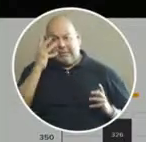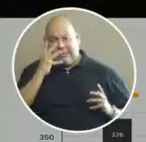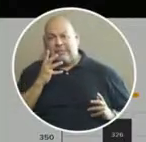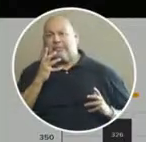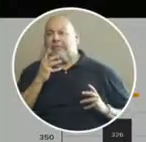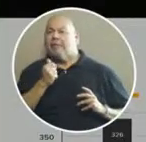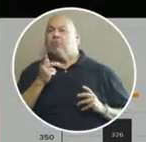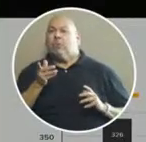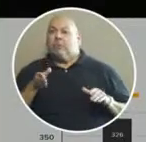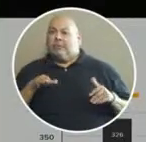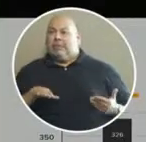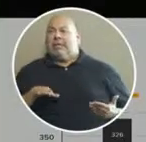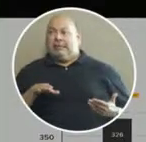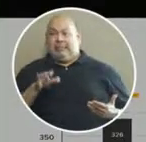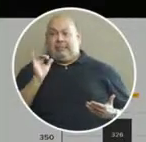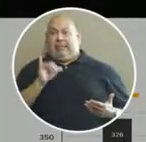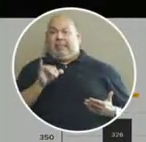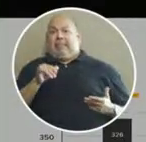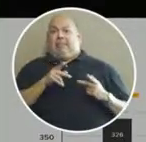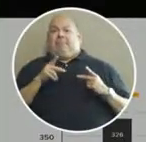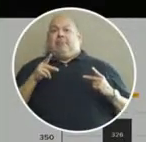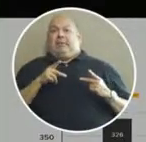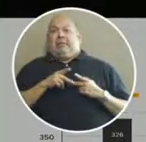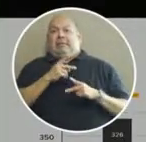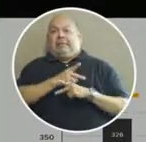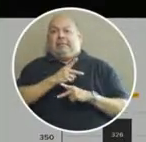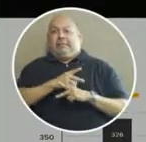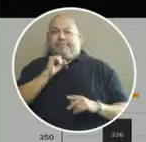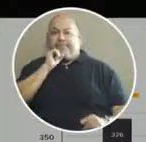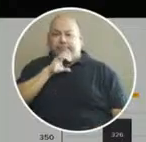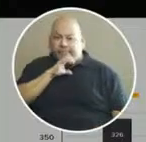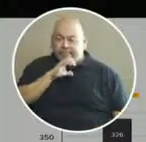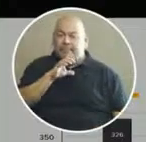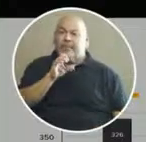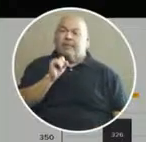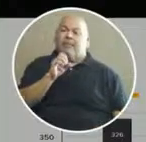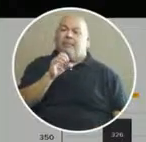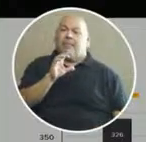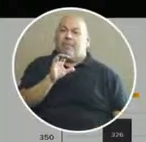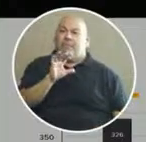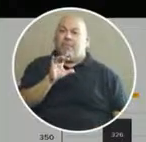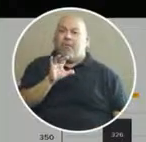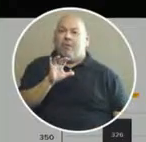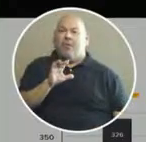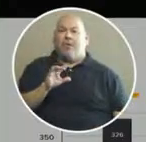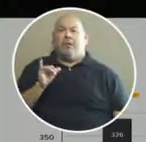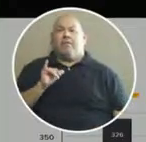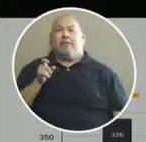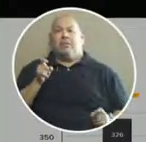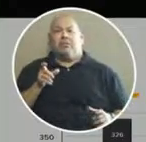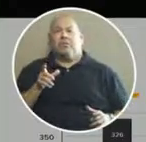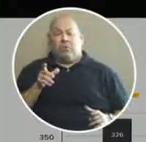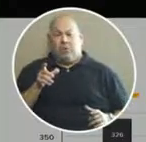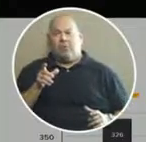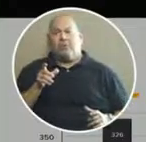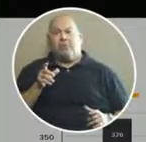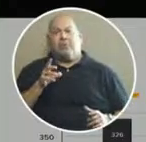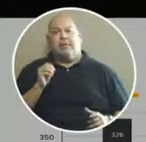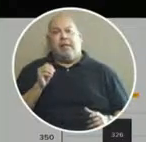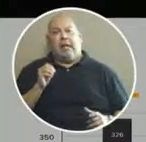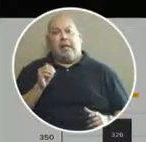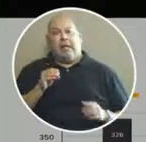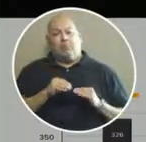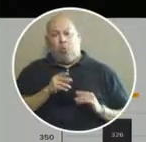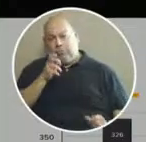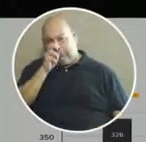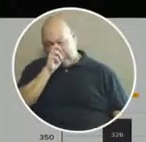deaths in those facilities that care for the elderly. So the infection control protocols and